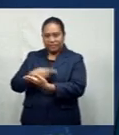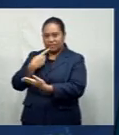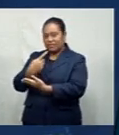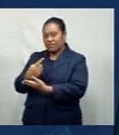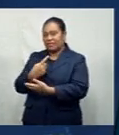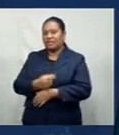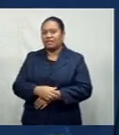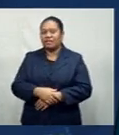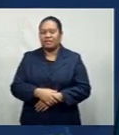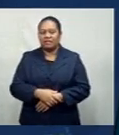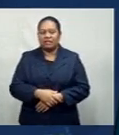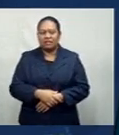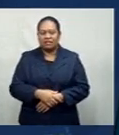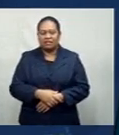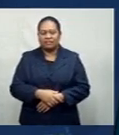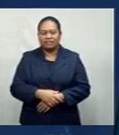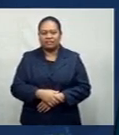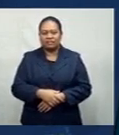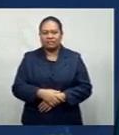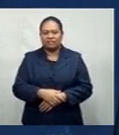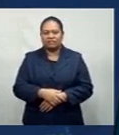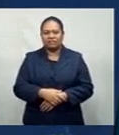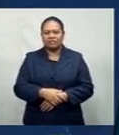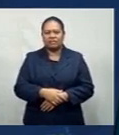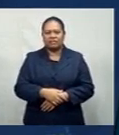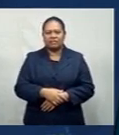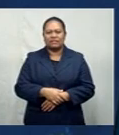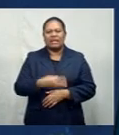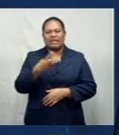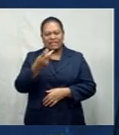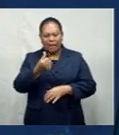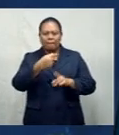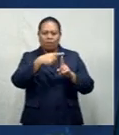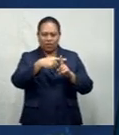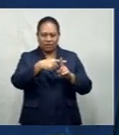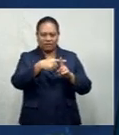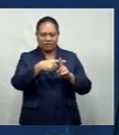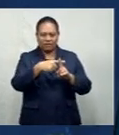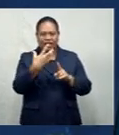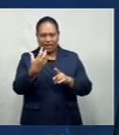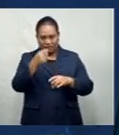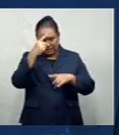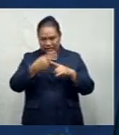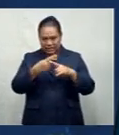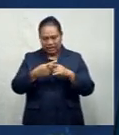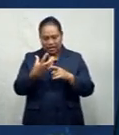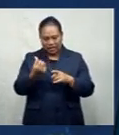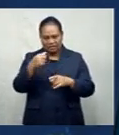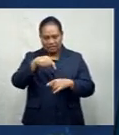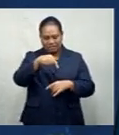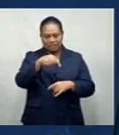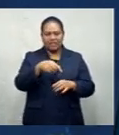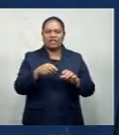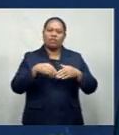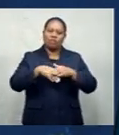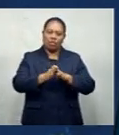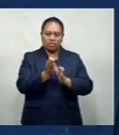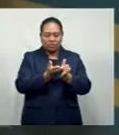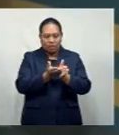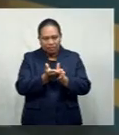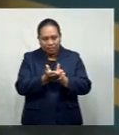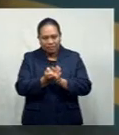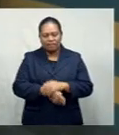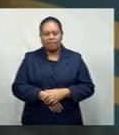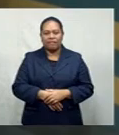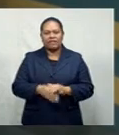GPO retail store and having some positive cases. So when we had these positive cases, we